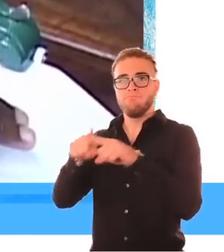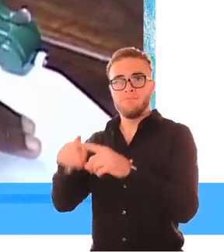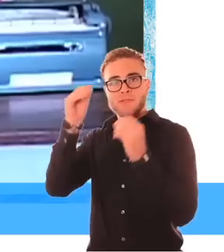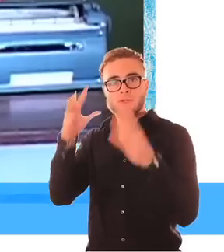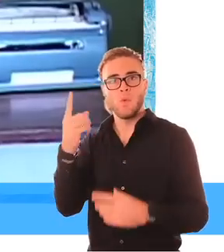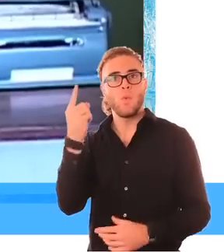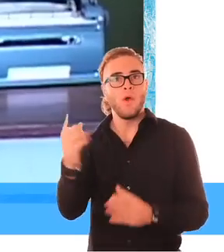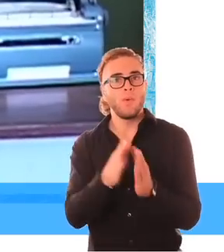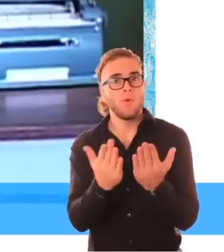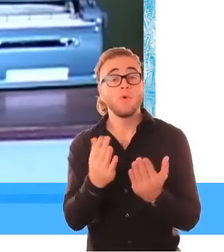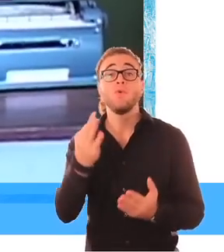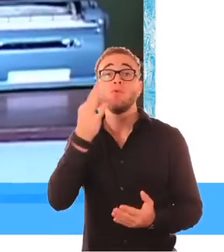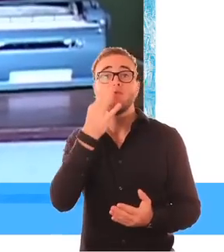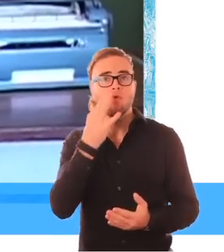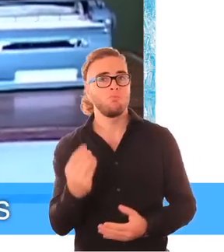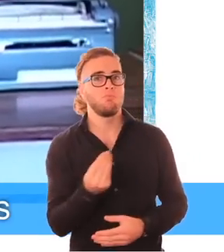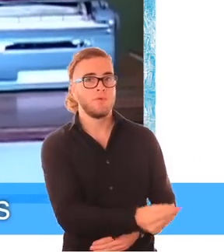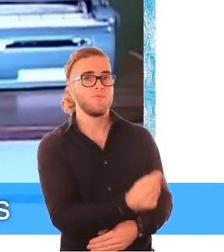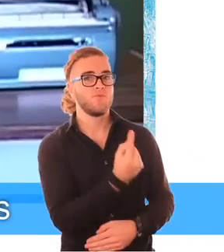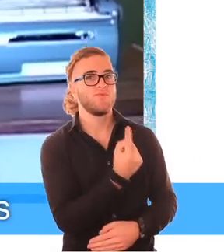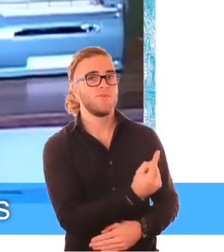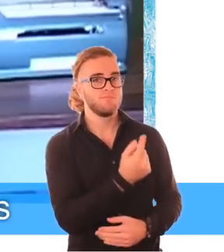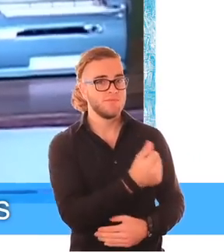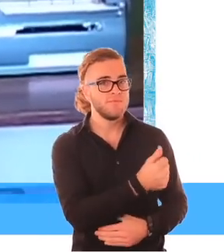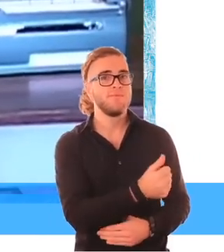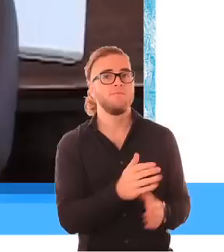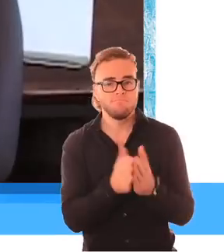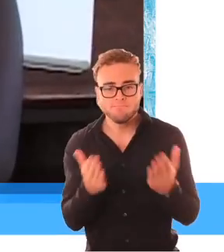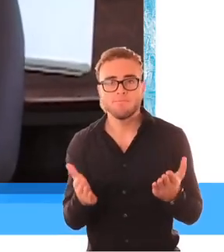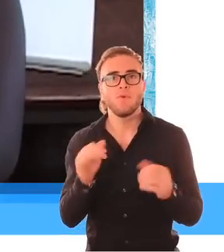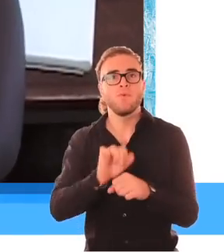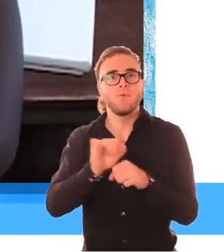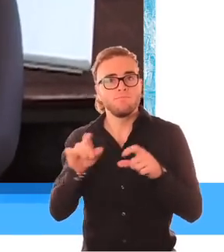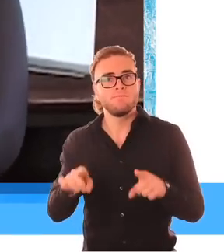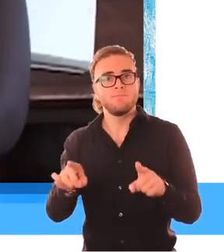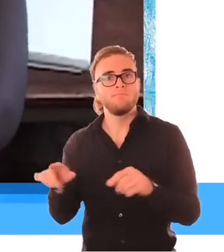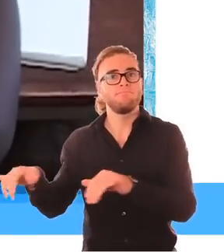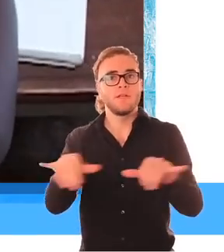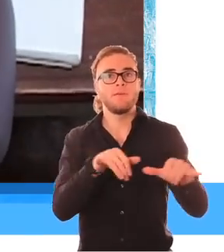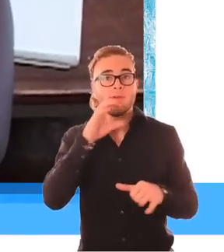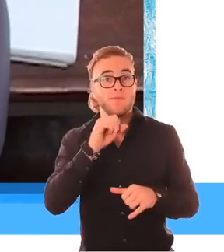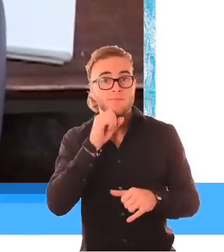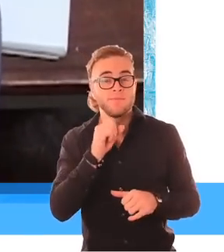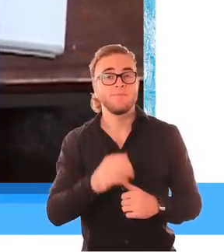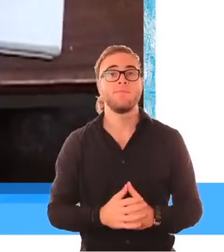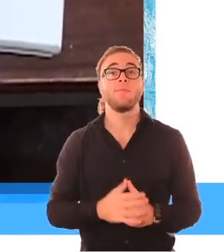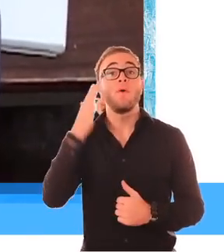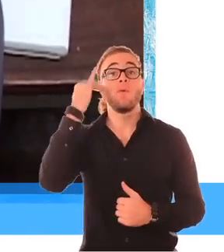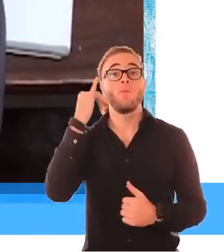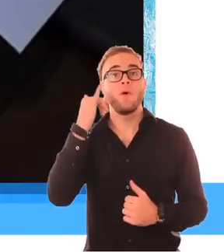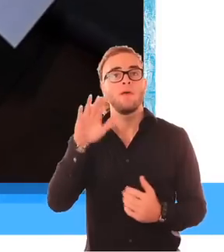one the teacher had. But soon he'll be able to follow his lessons in his own textbook and work at the same pace as his sighted